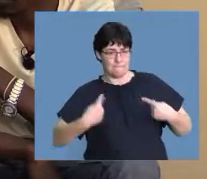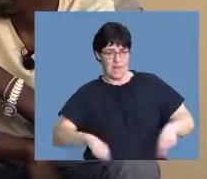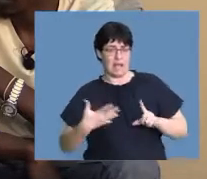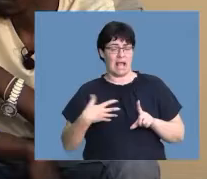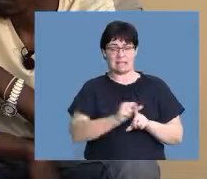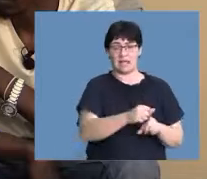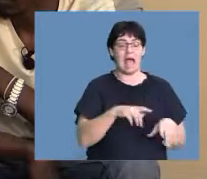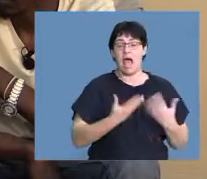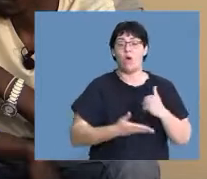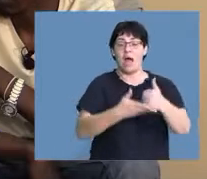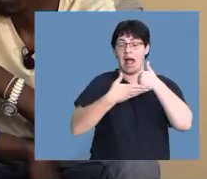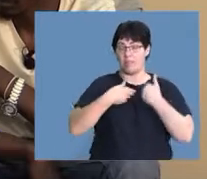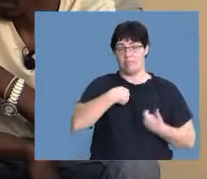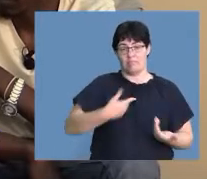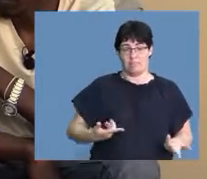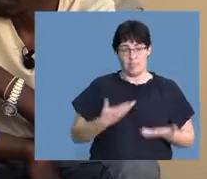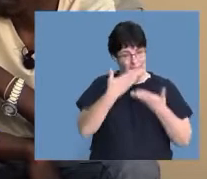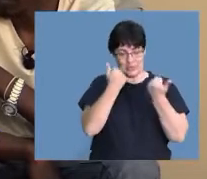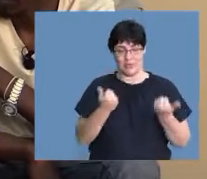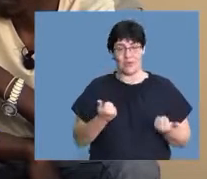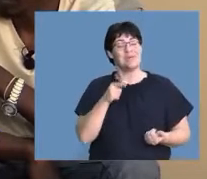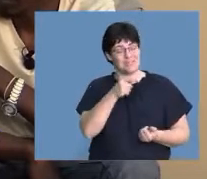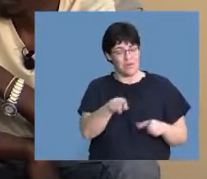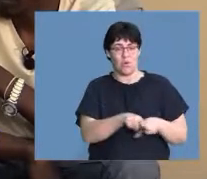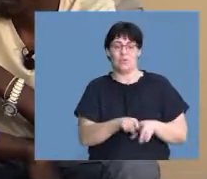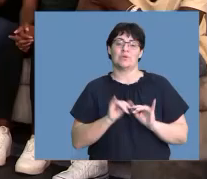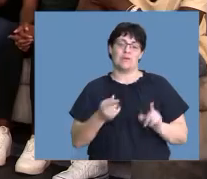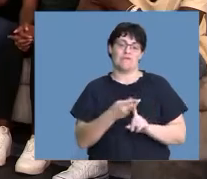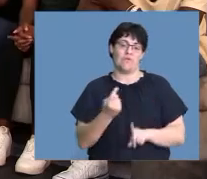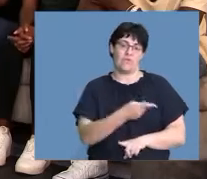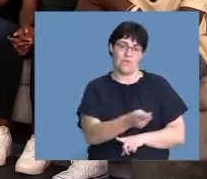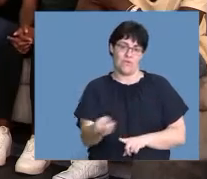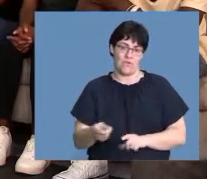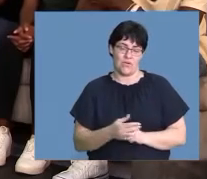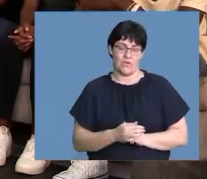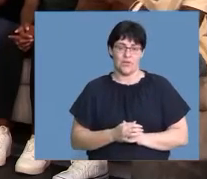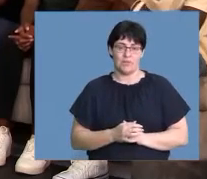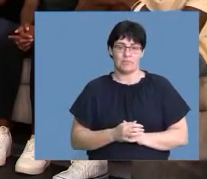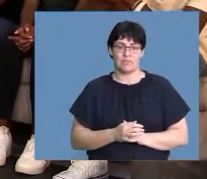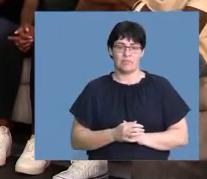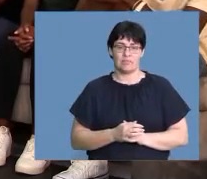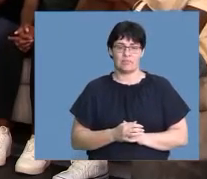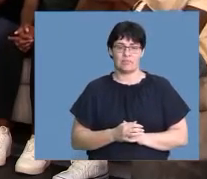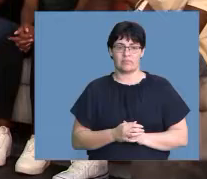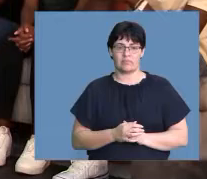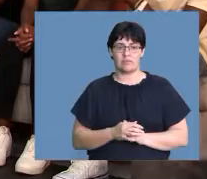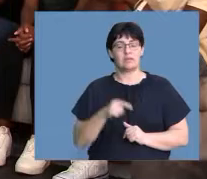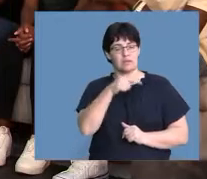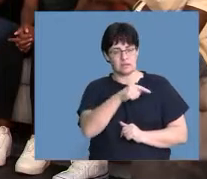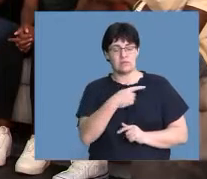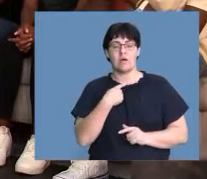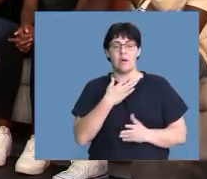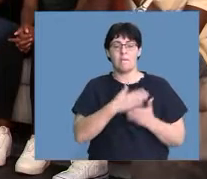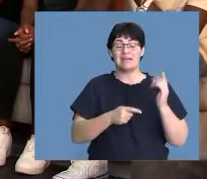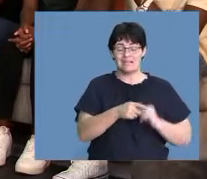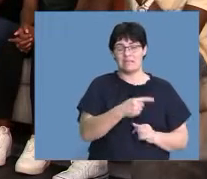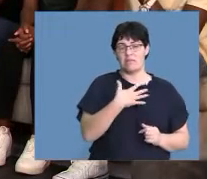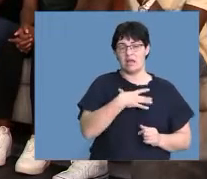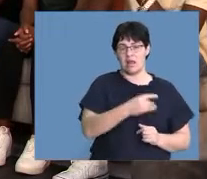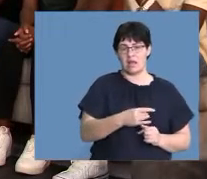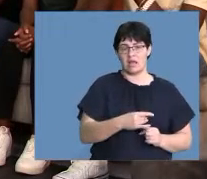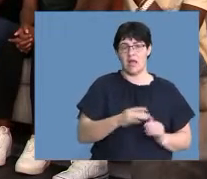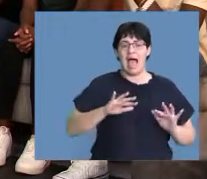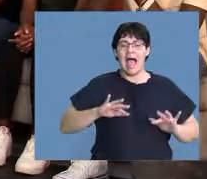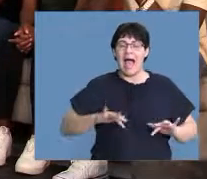know then how to help me in such situations. Well, I like the help part of it as well. So how